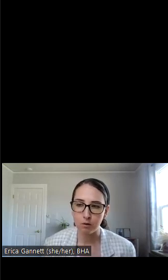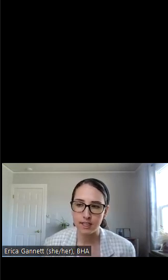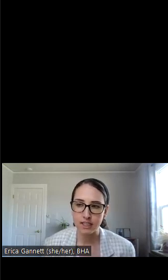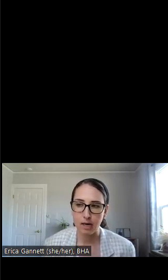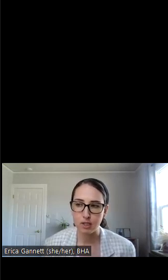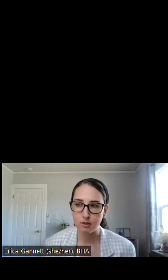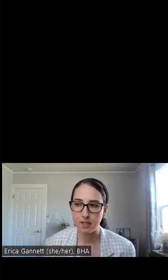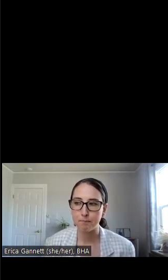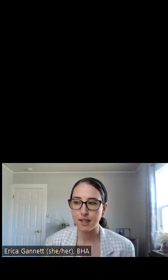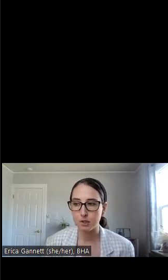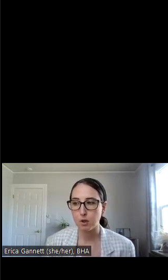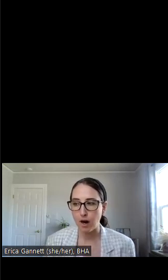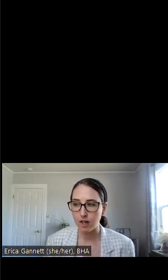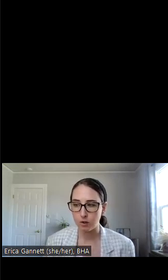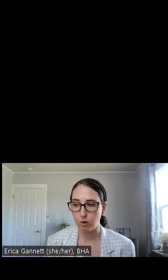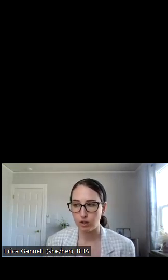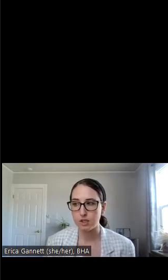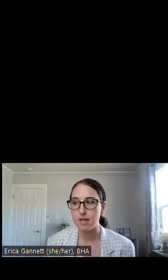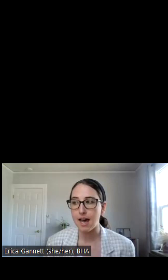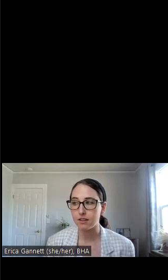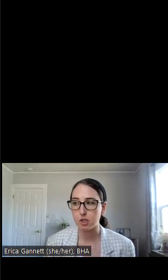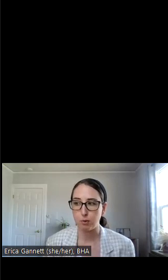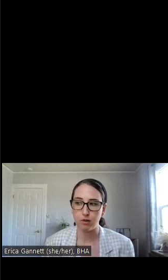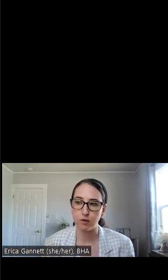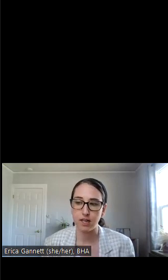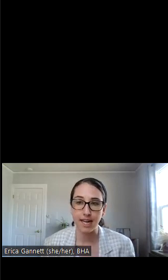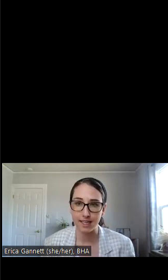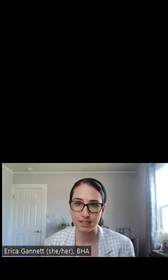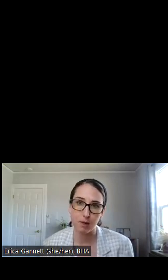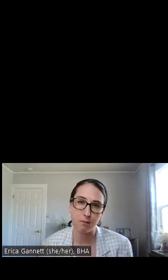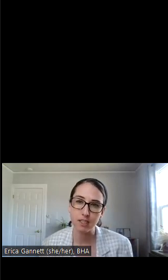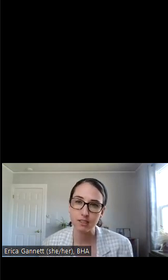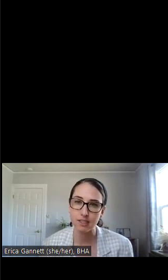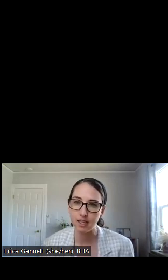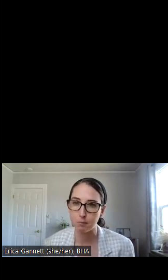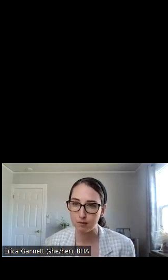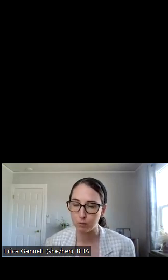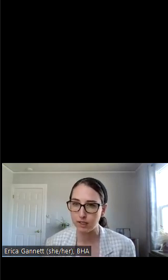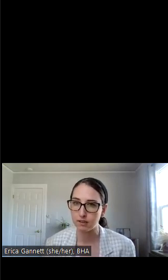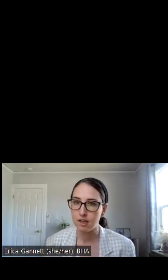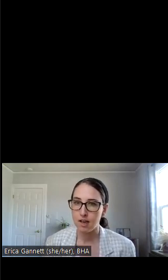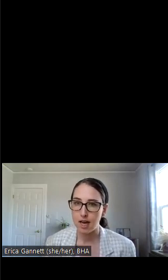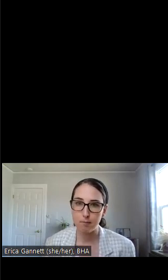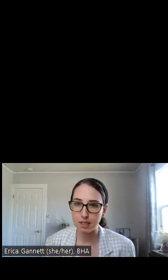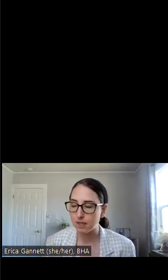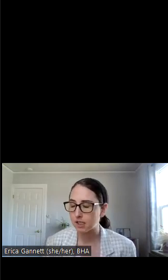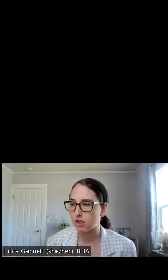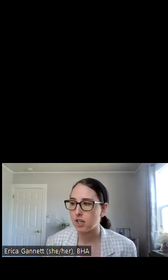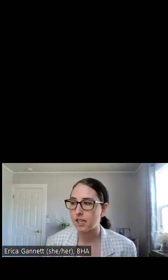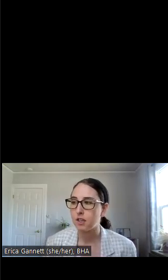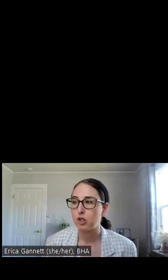that's outlined in chapter 3 is required in order to be eligible for enhanced payments that HCPF will